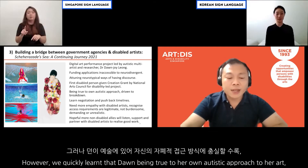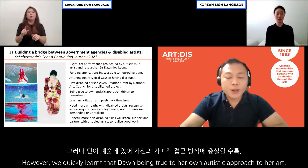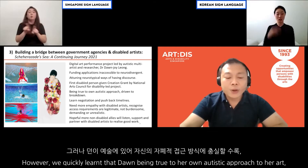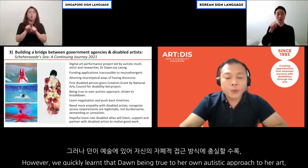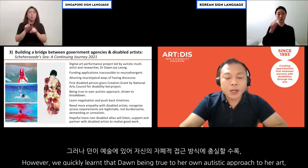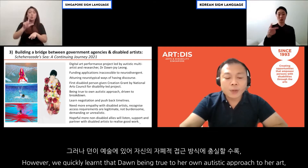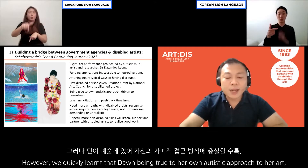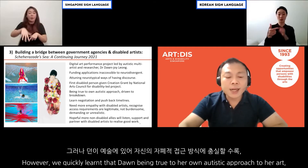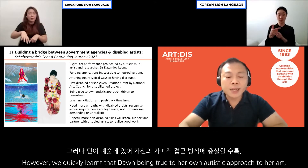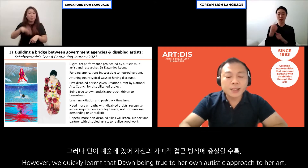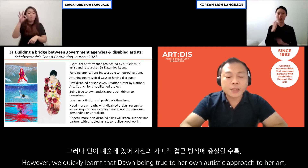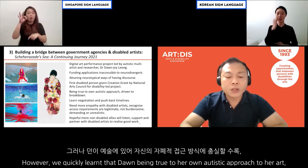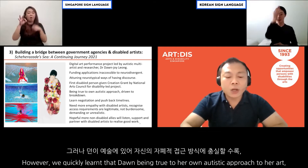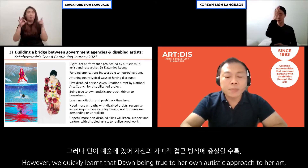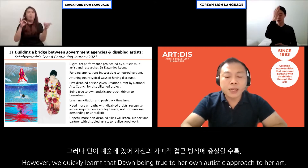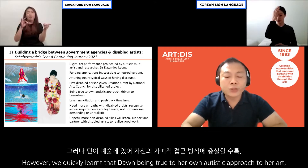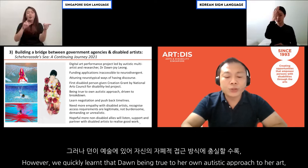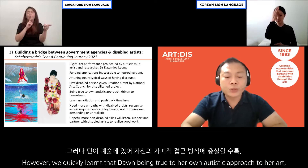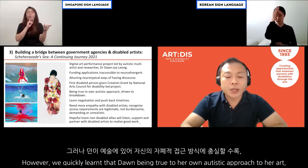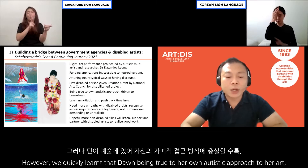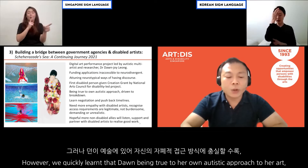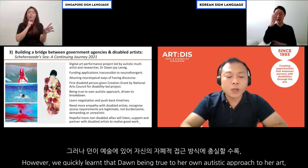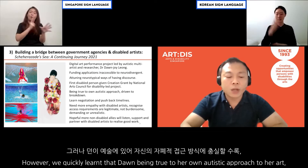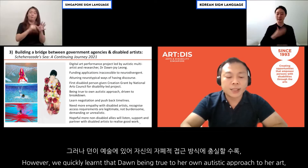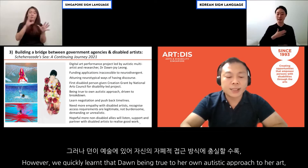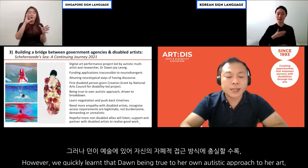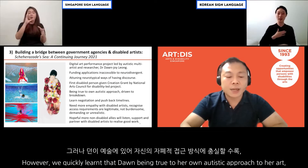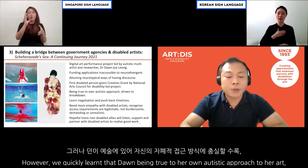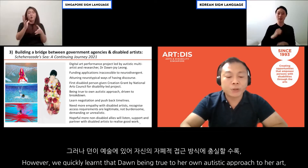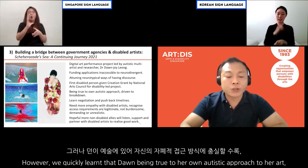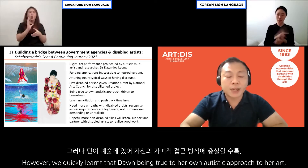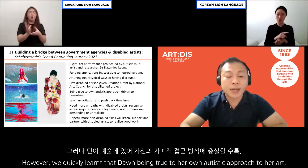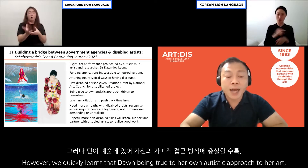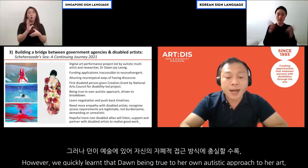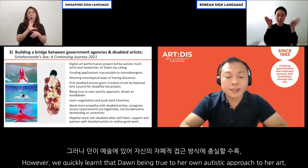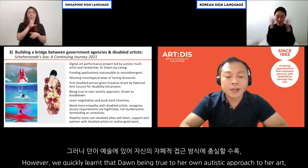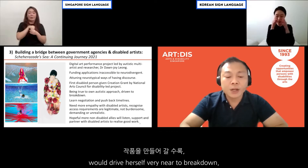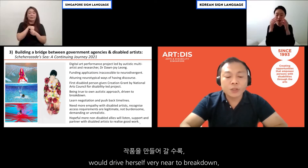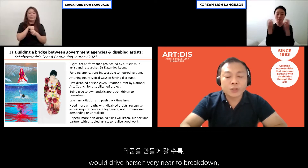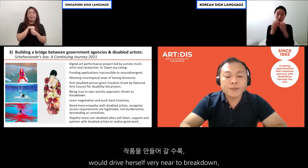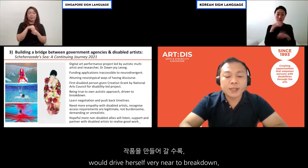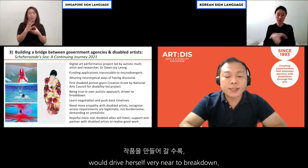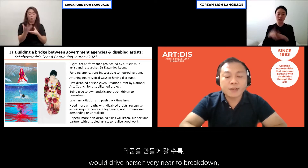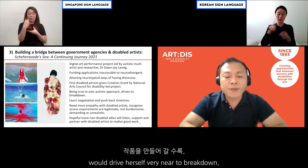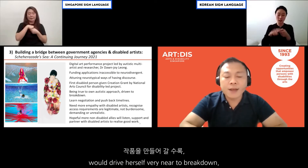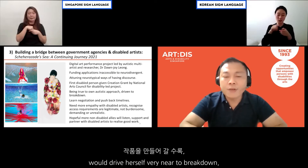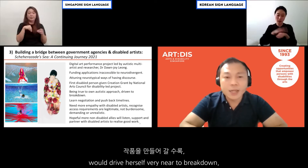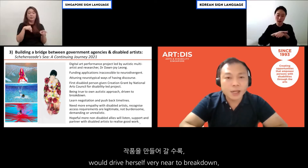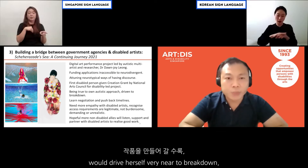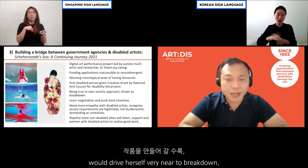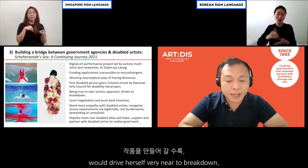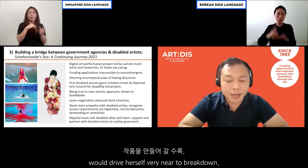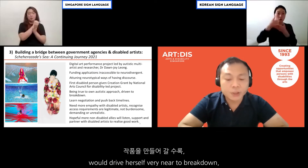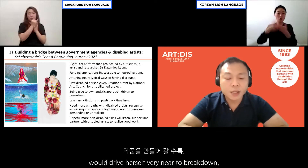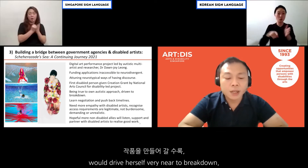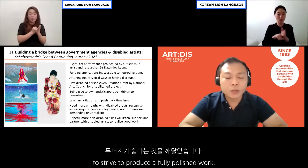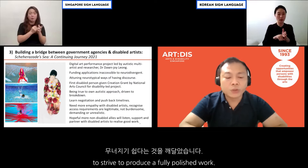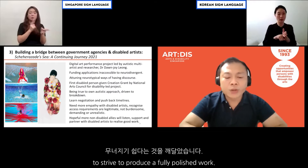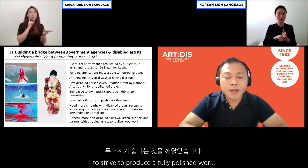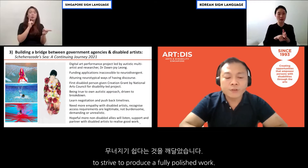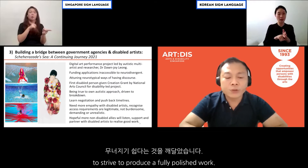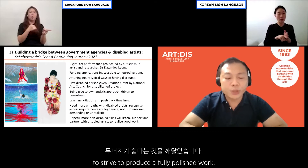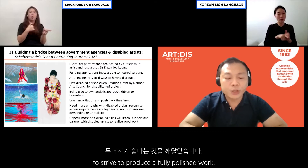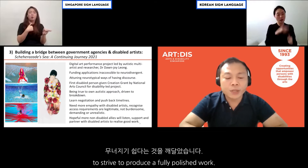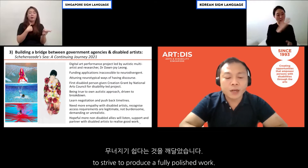However, we quickly learned that Dawn, being true to her own autistic approach to her art, would drive herself very near to breakdown,